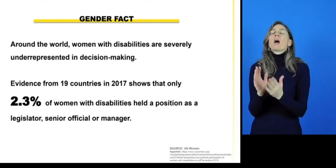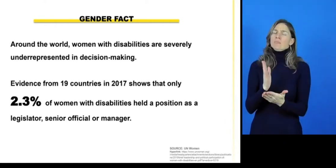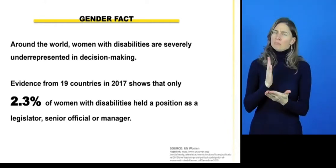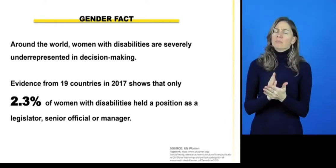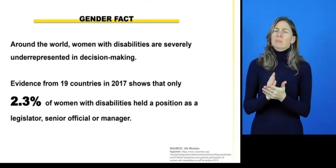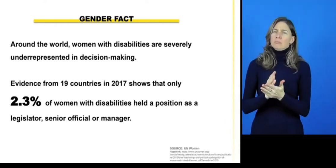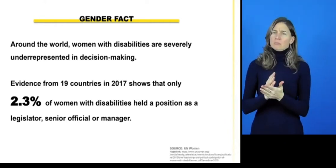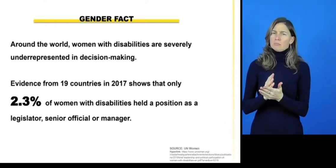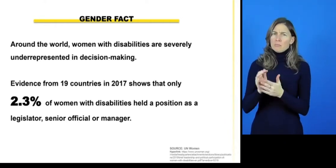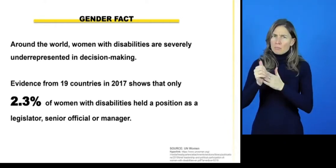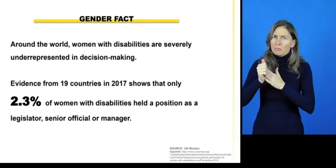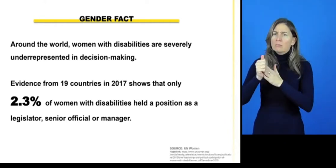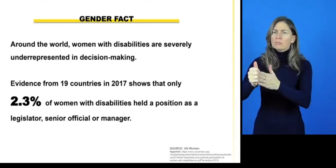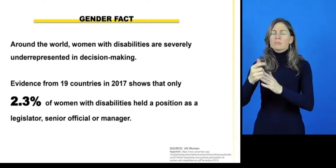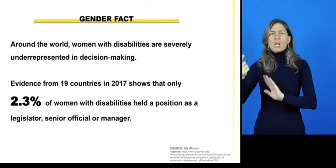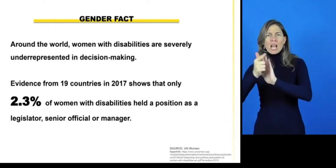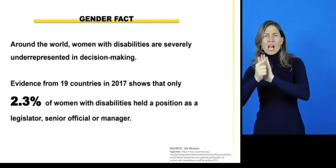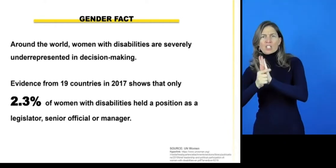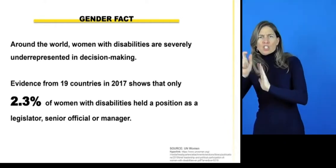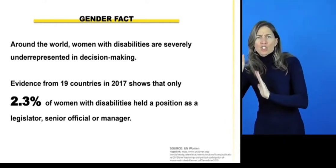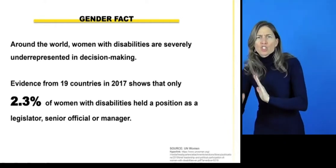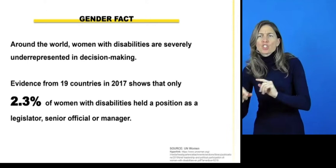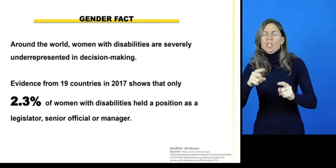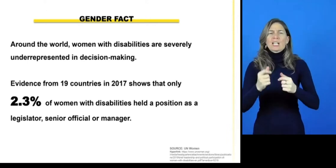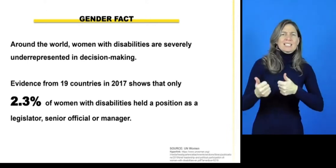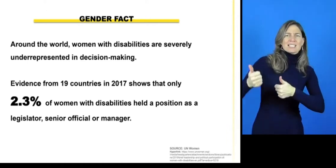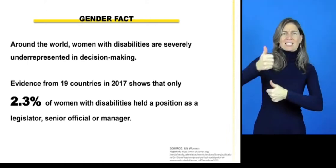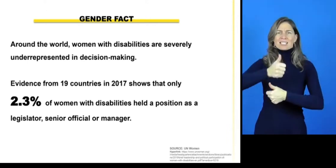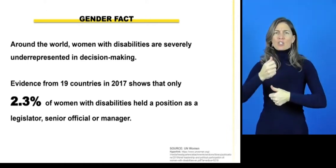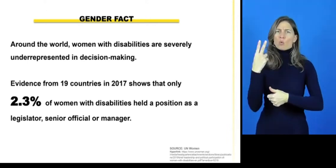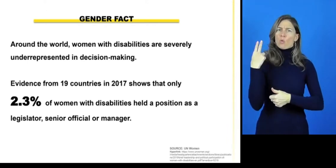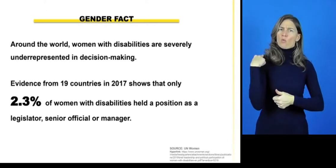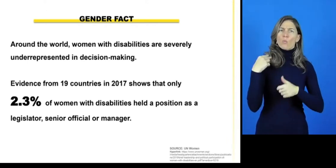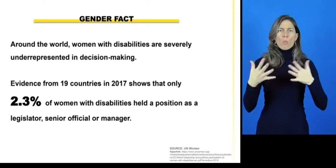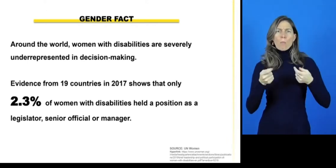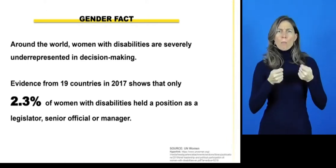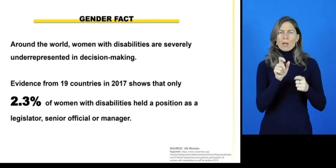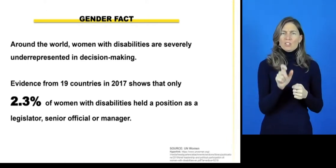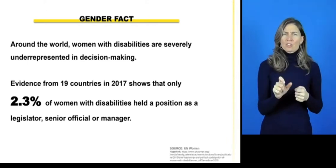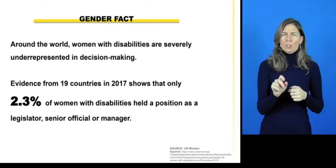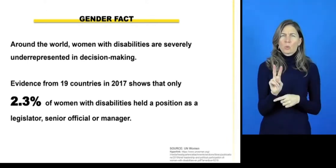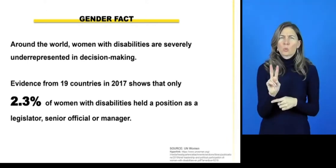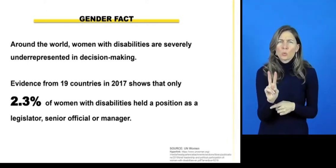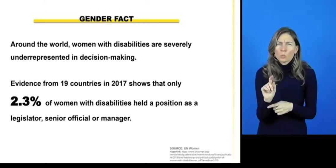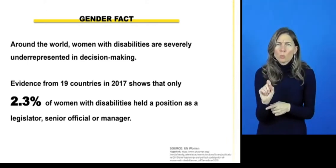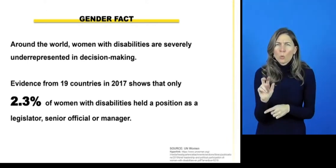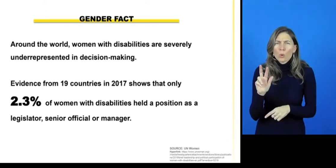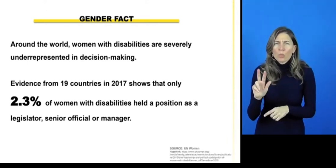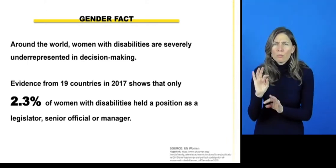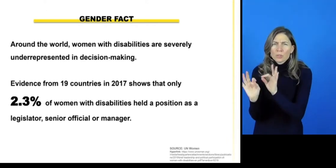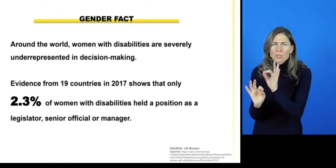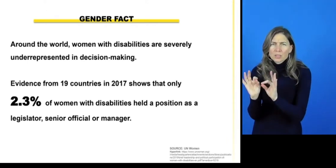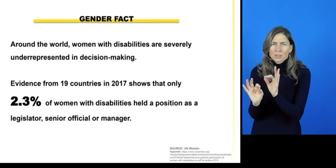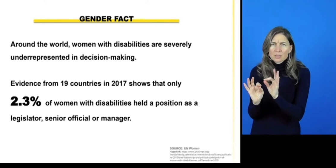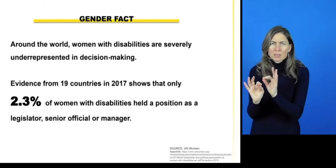a legislator, as a senior official, or as a manager. And yet, these people